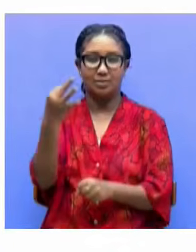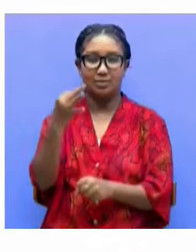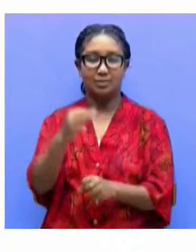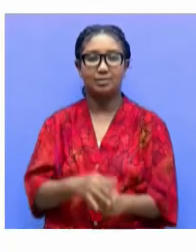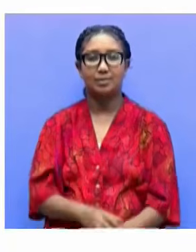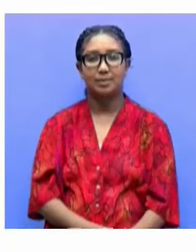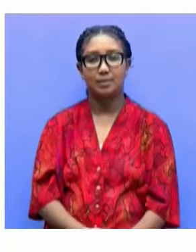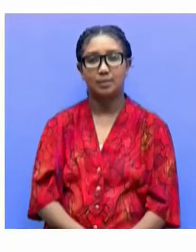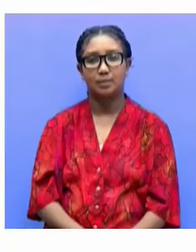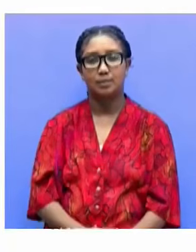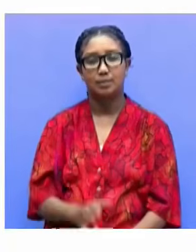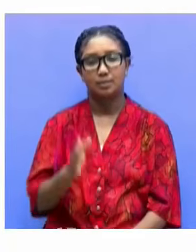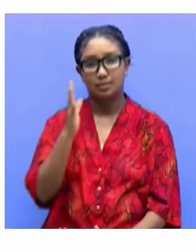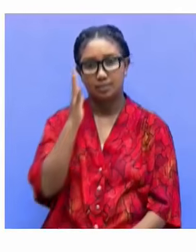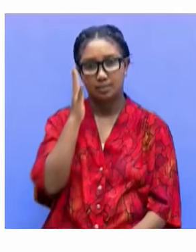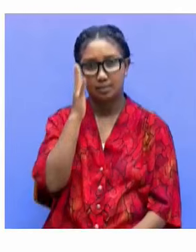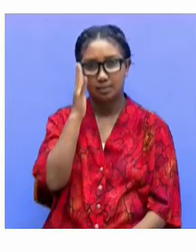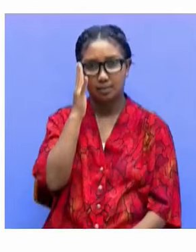If